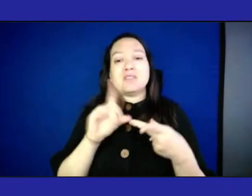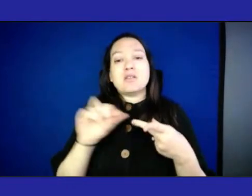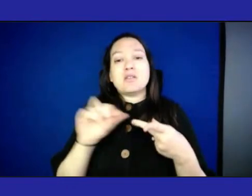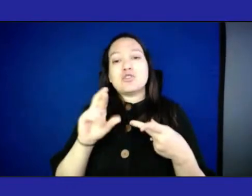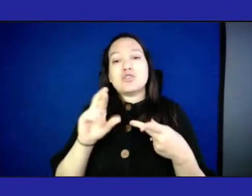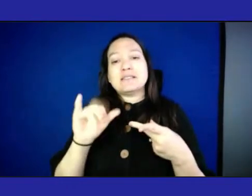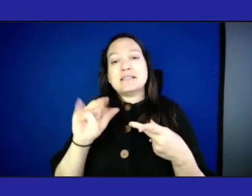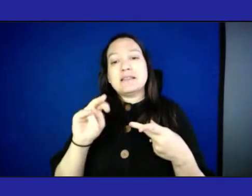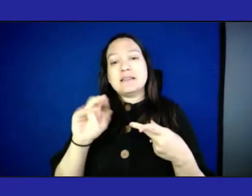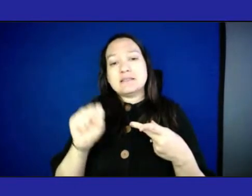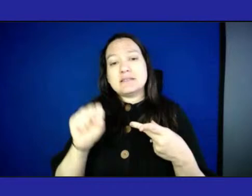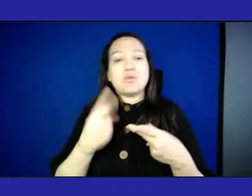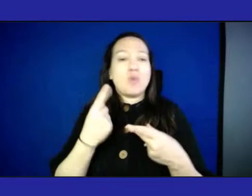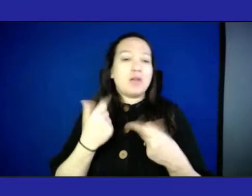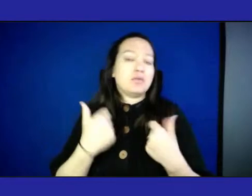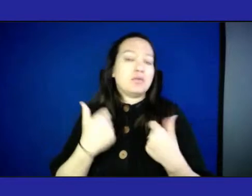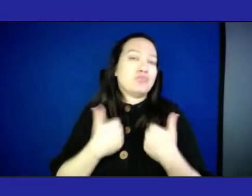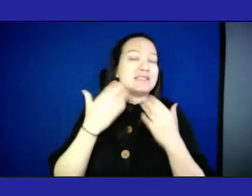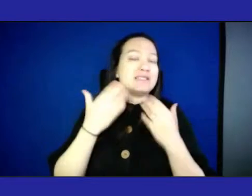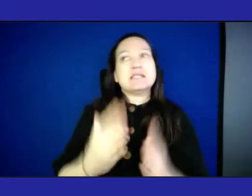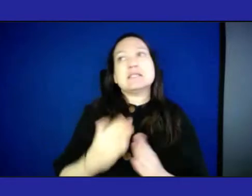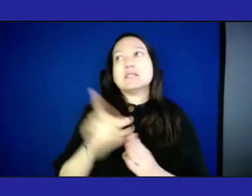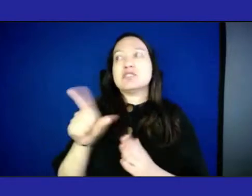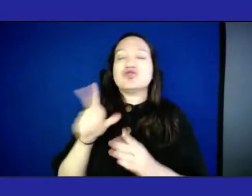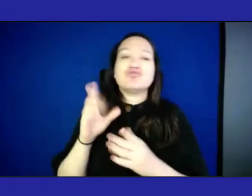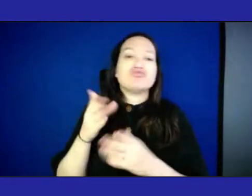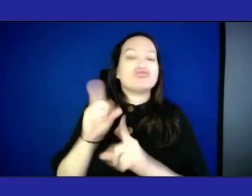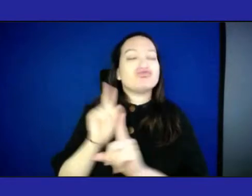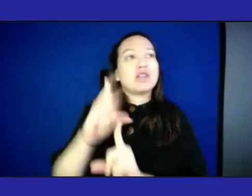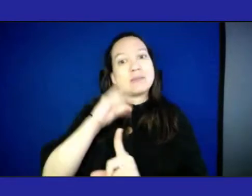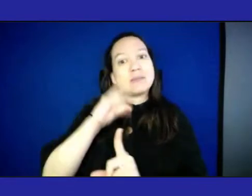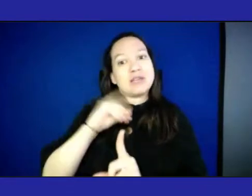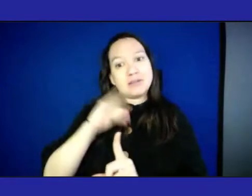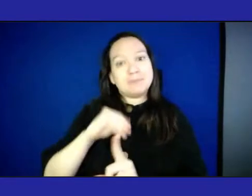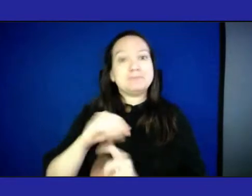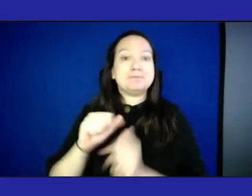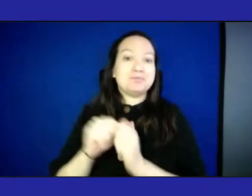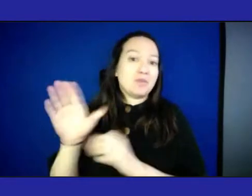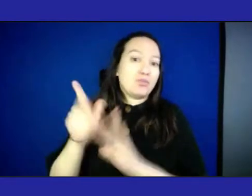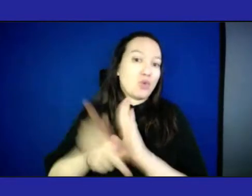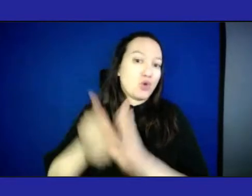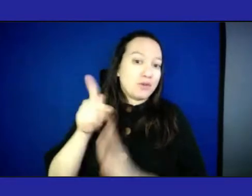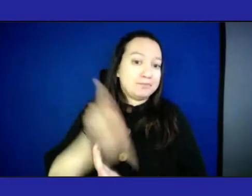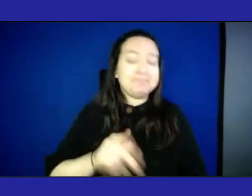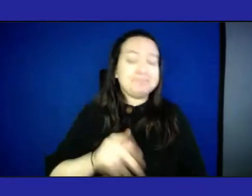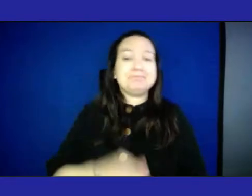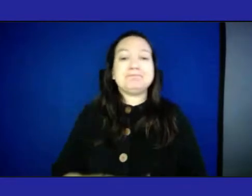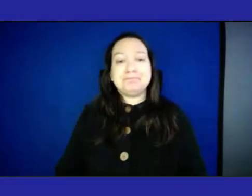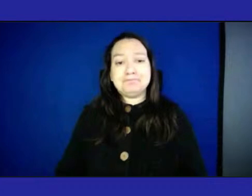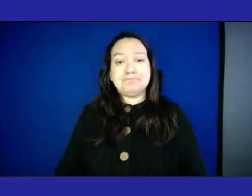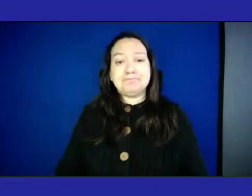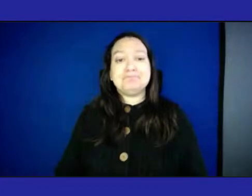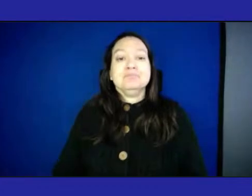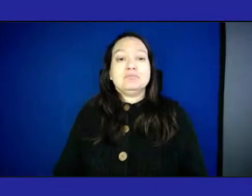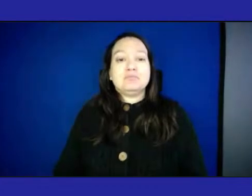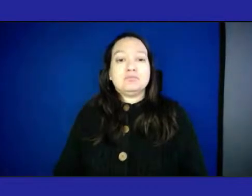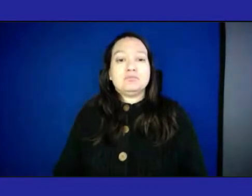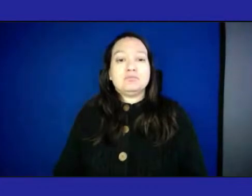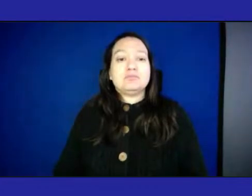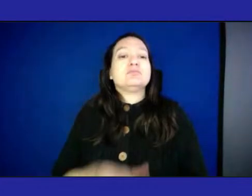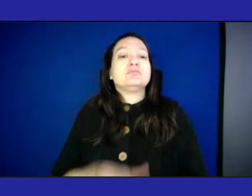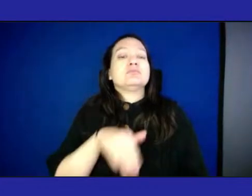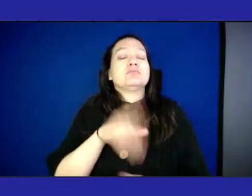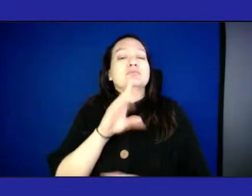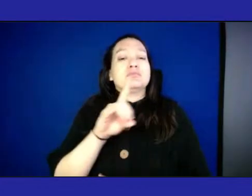who shared her experiences in the program. We are also doing a doctoral circle of excellence,